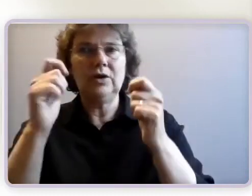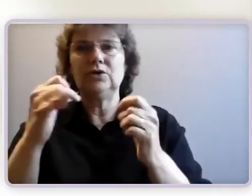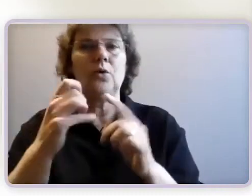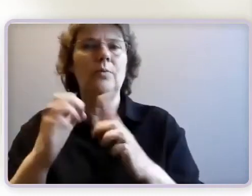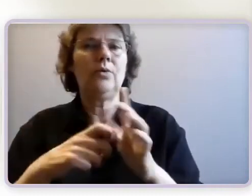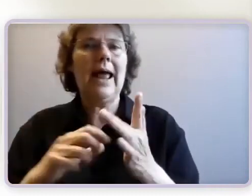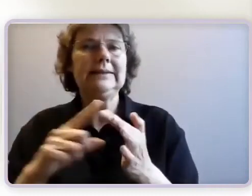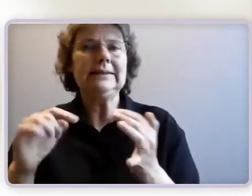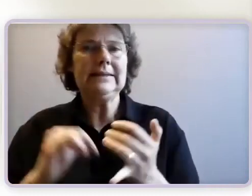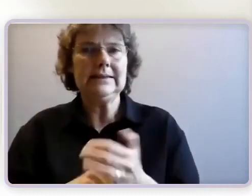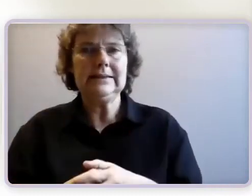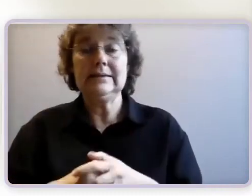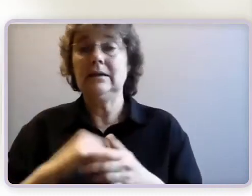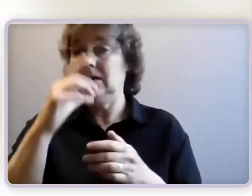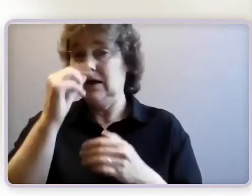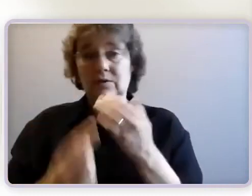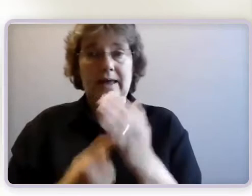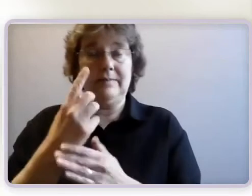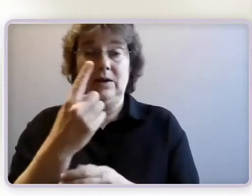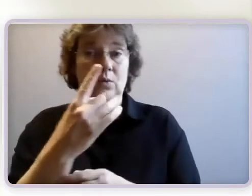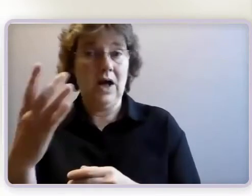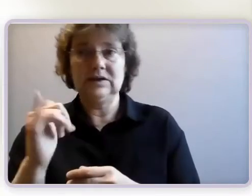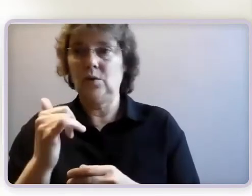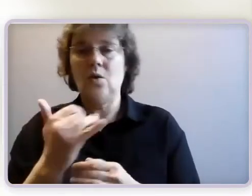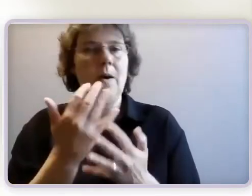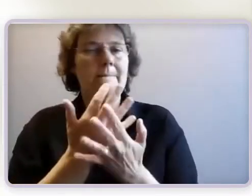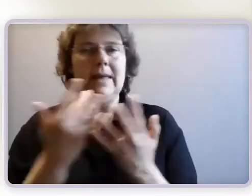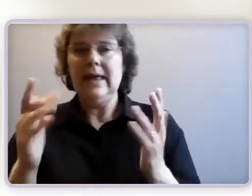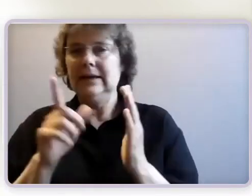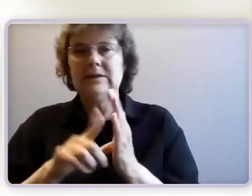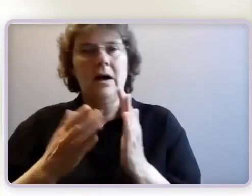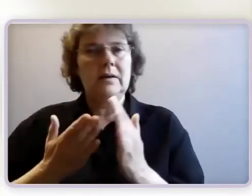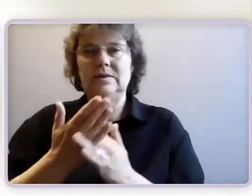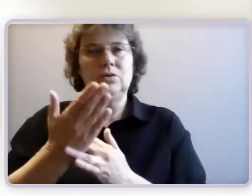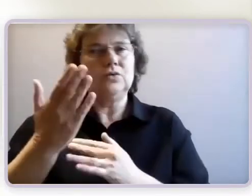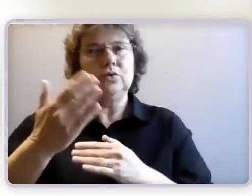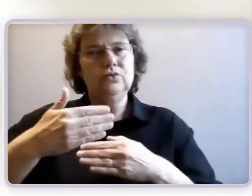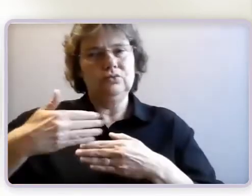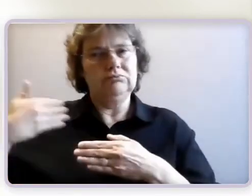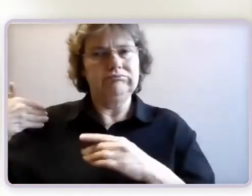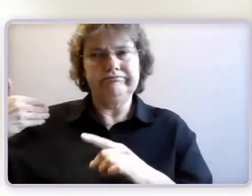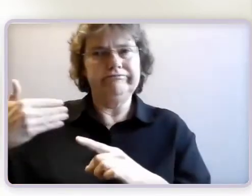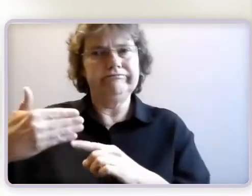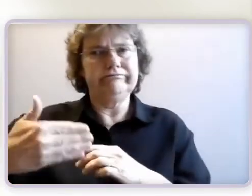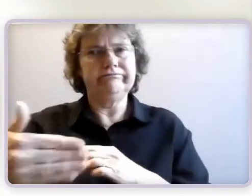It could happen one time or many times over a longer period.